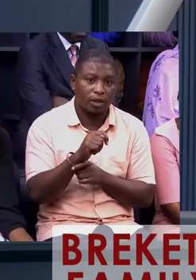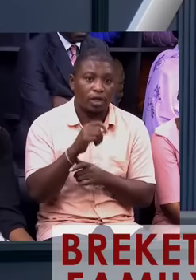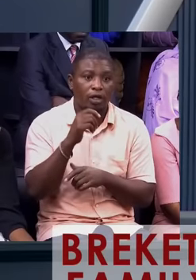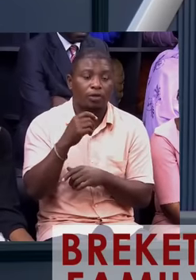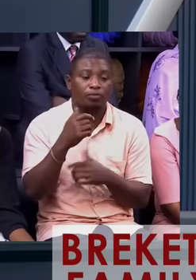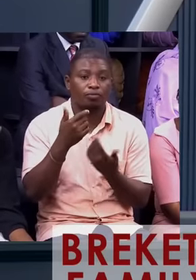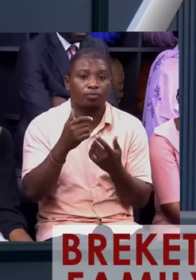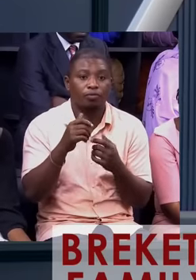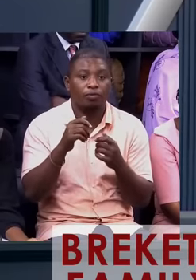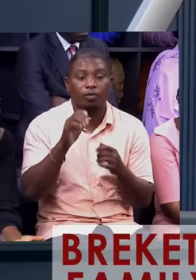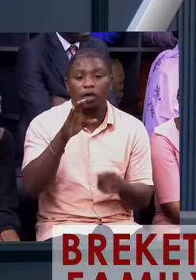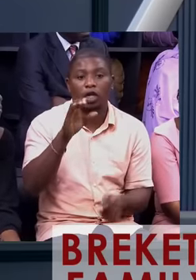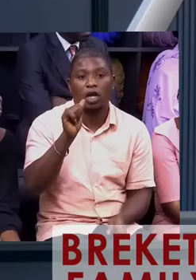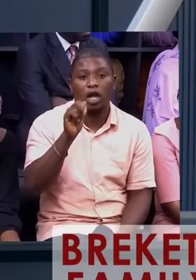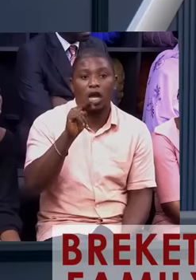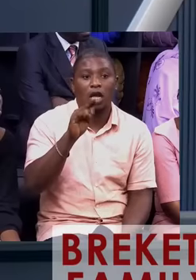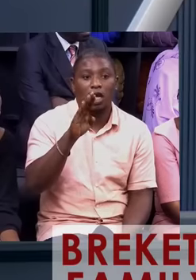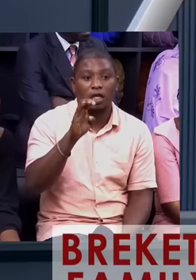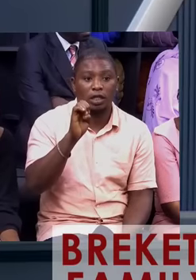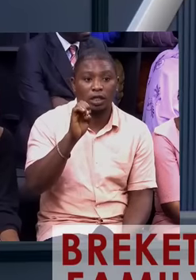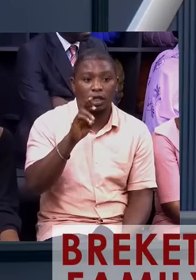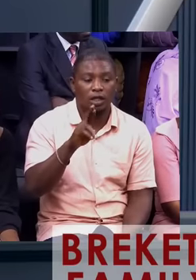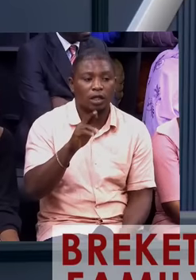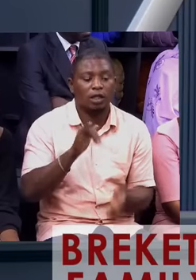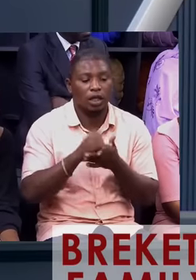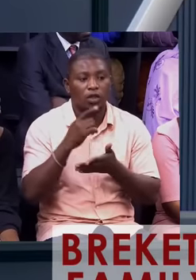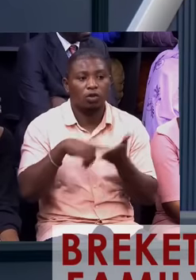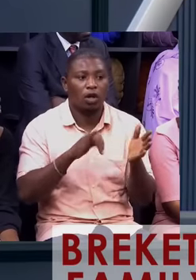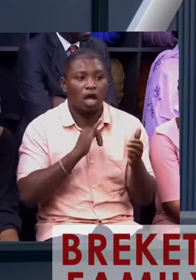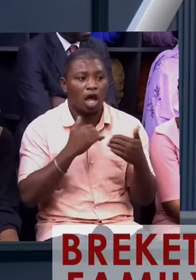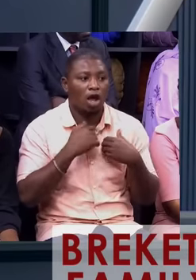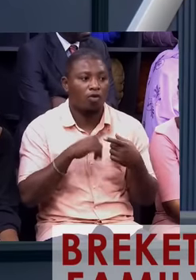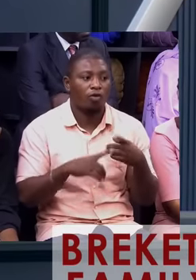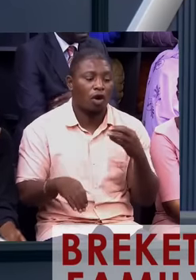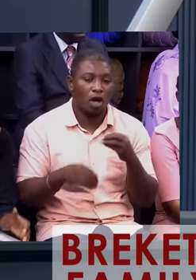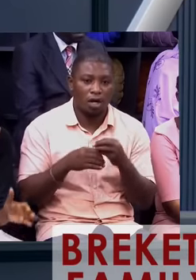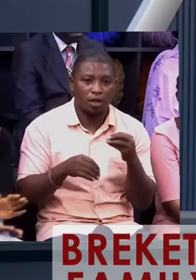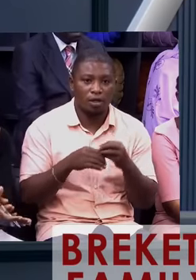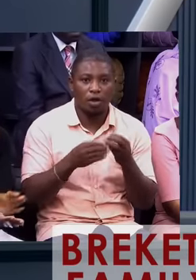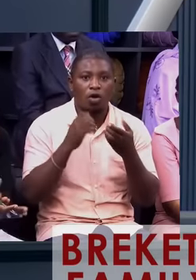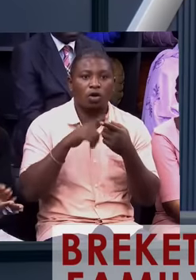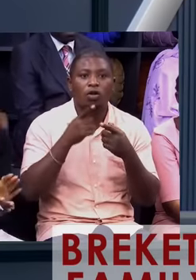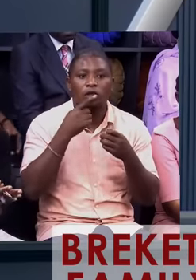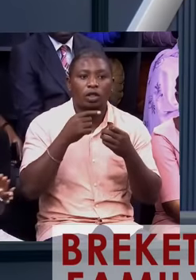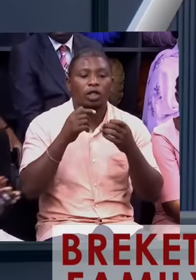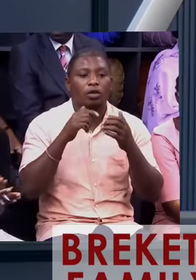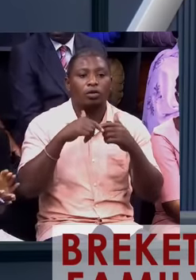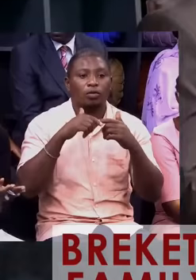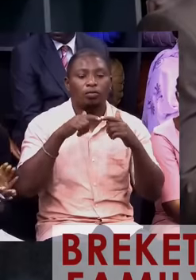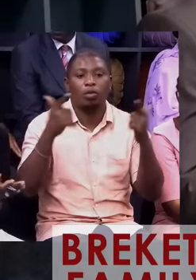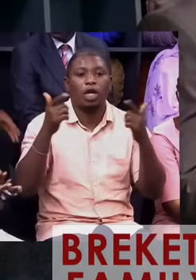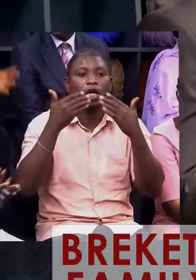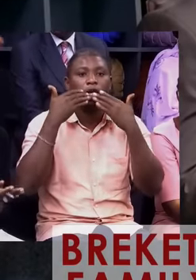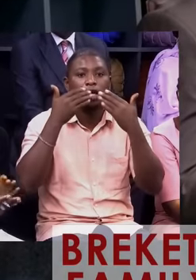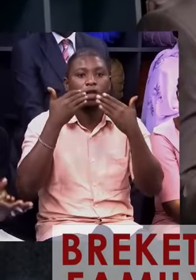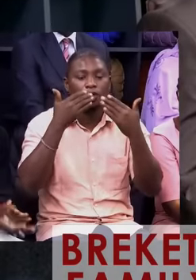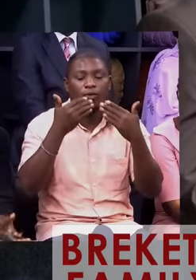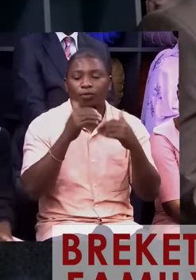symptoms of the virus and that is what I have to I want to say big thank you for your